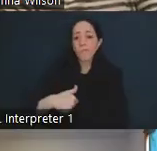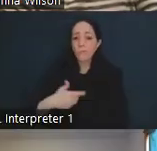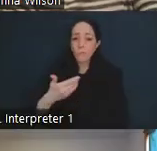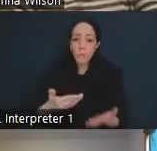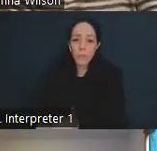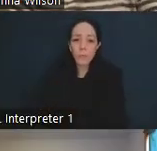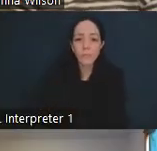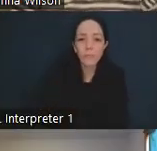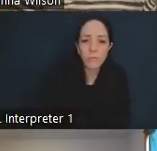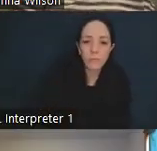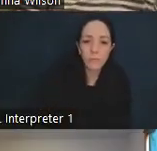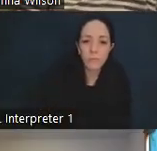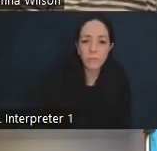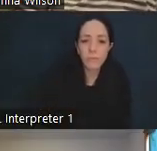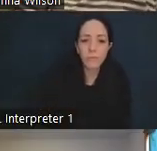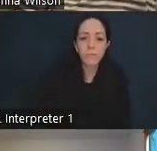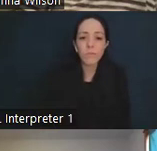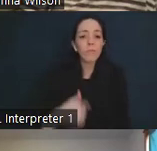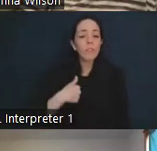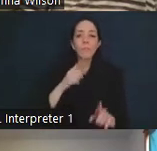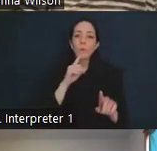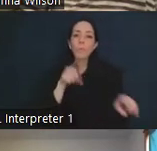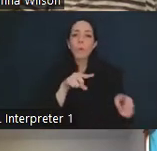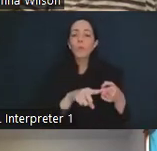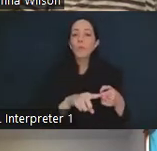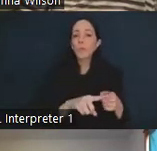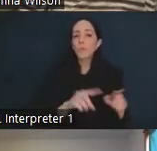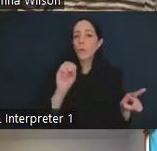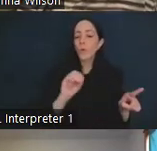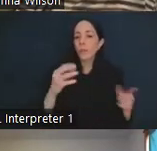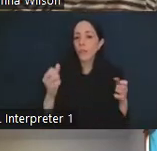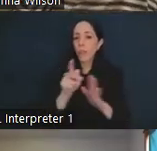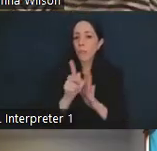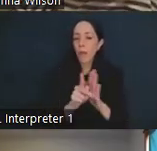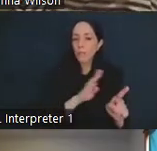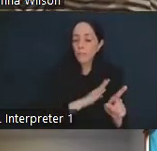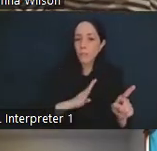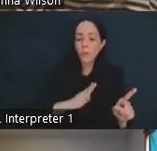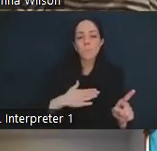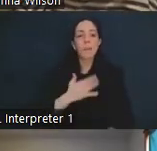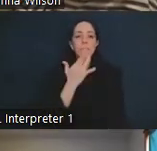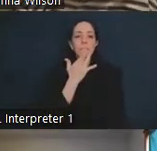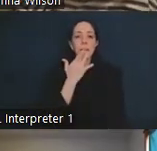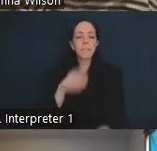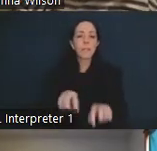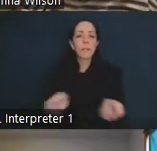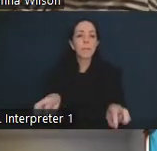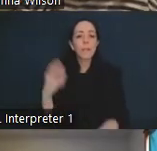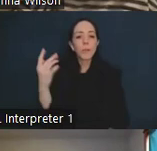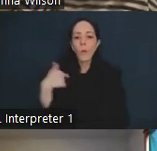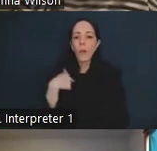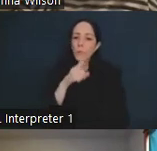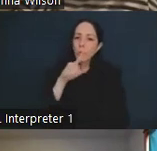that report to the Oregon Health Policy Board. This is probably my favorite committee because it really